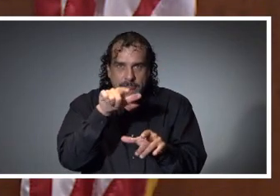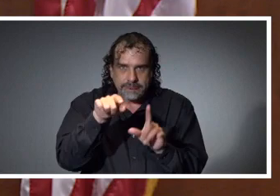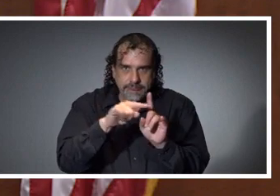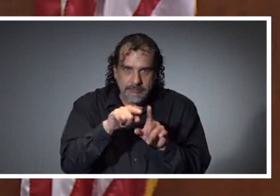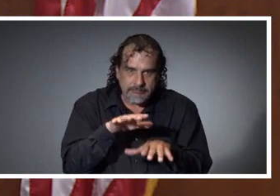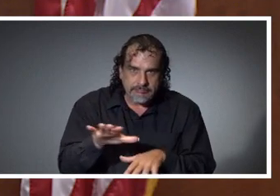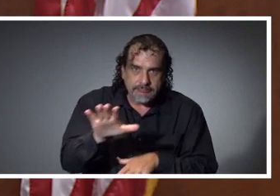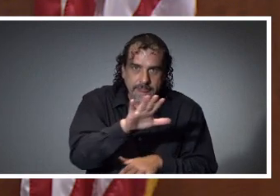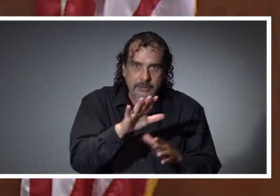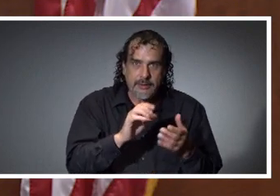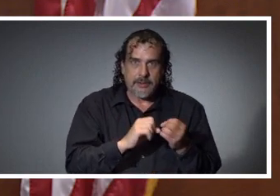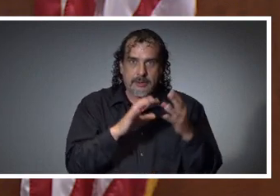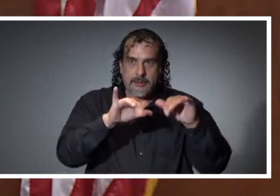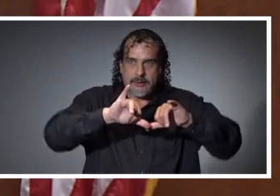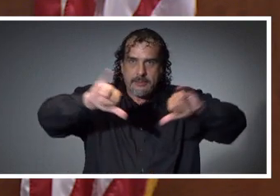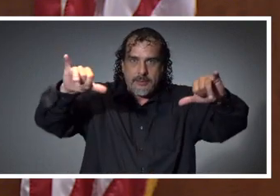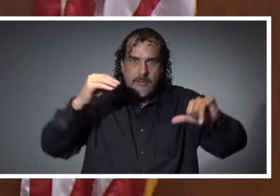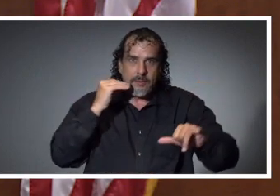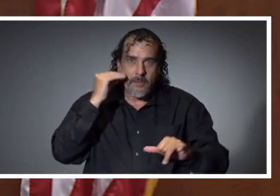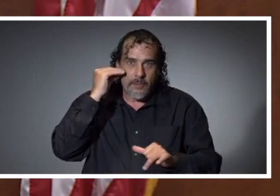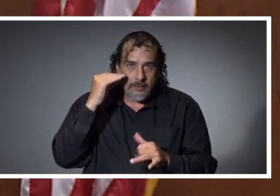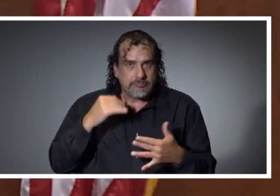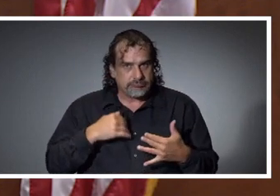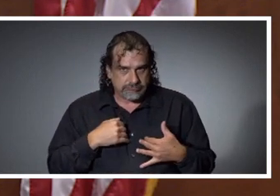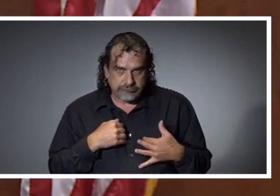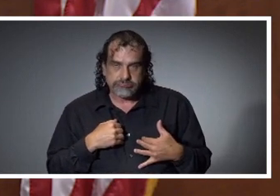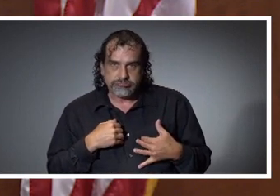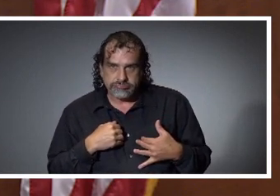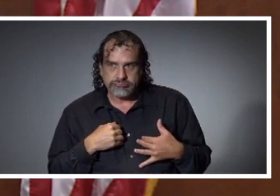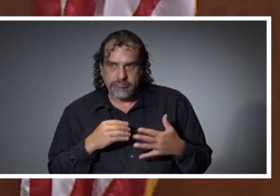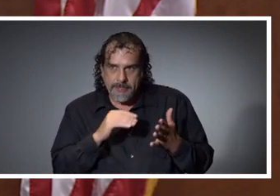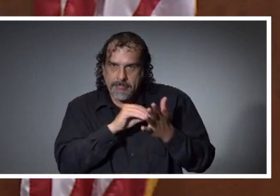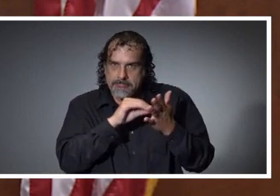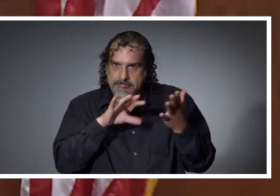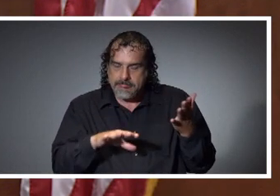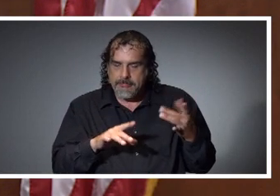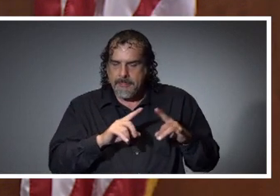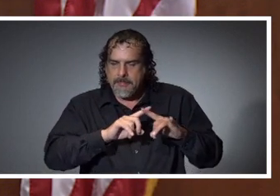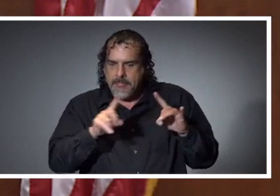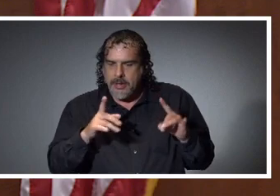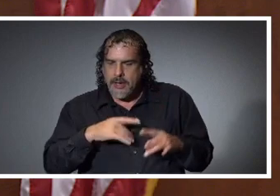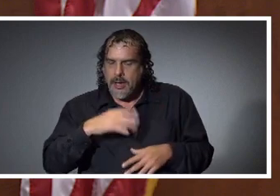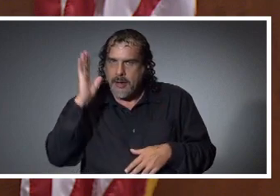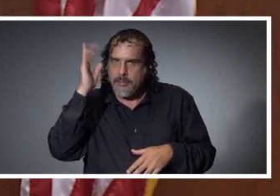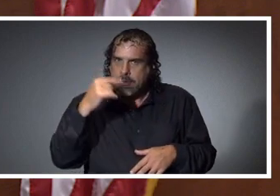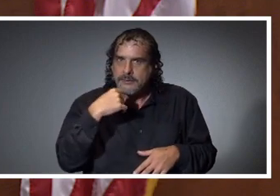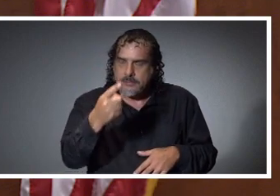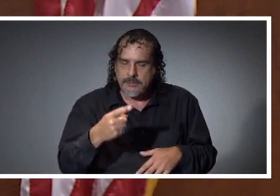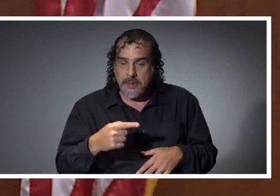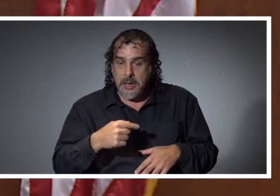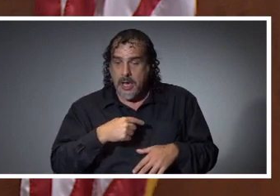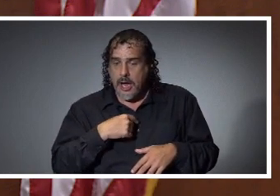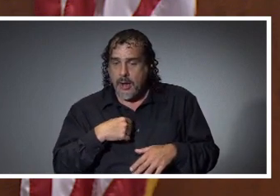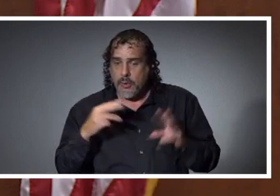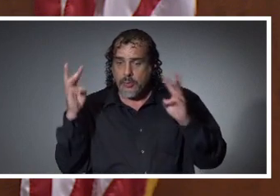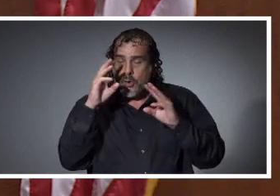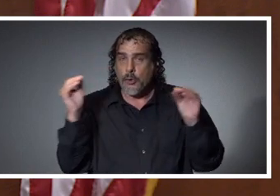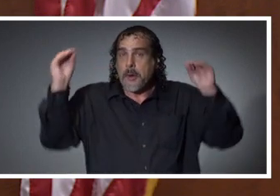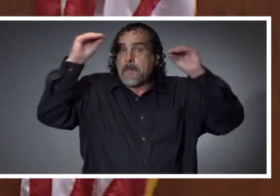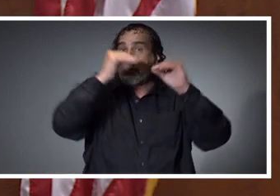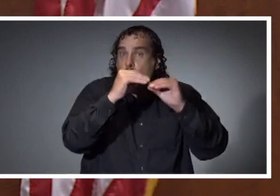concerned about the quarantine of students. But I will tell you that I would be more concerned